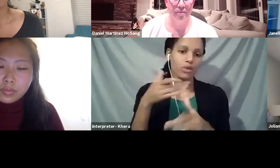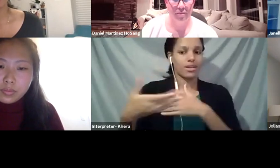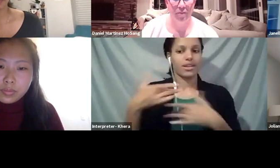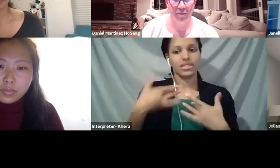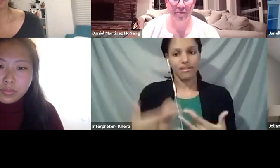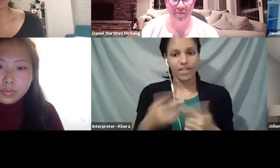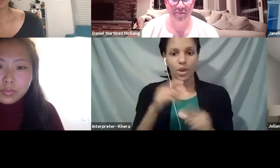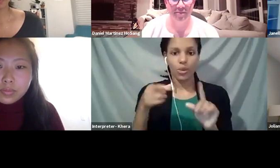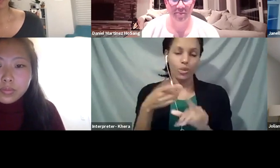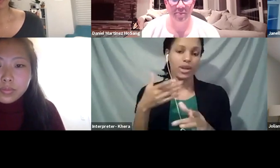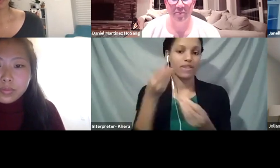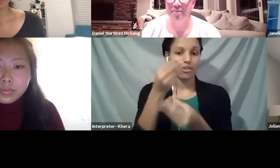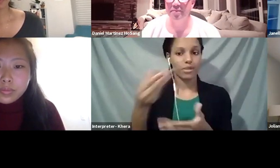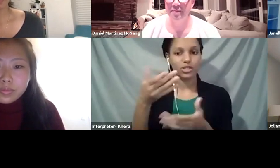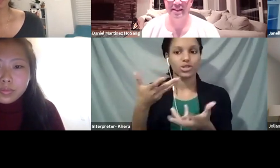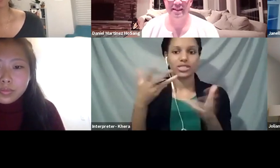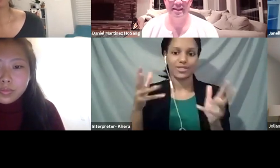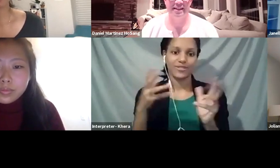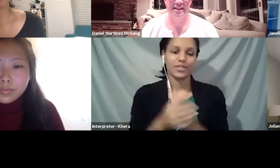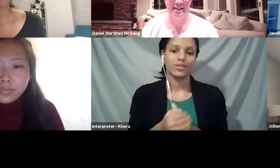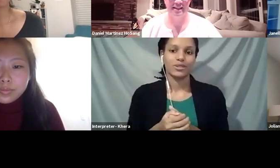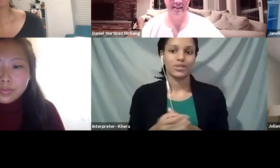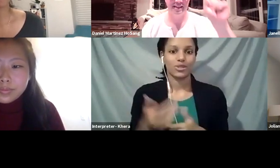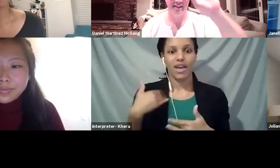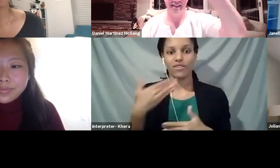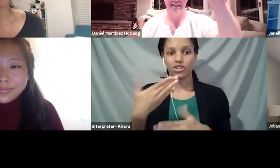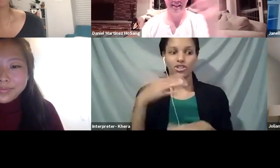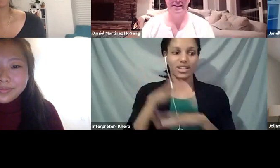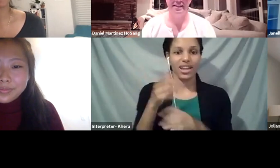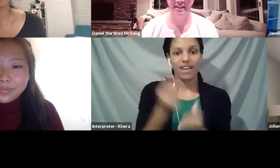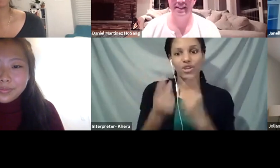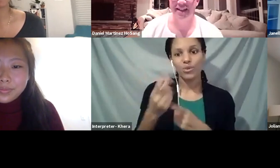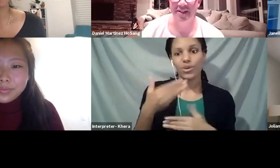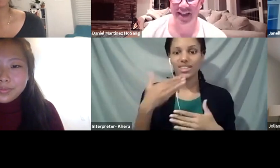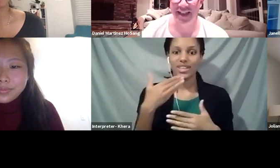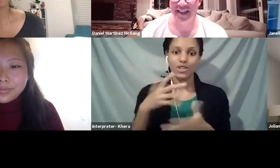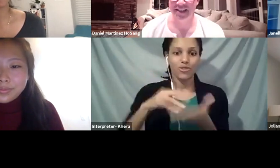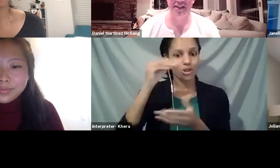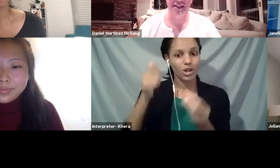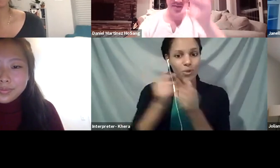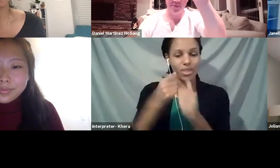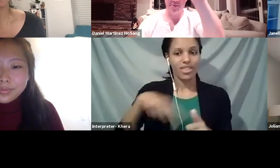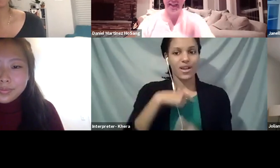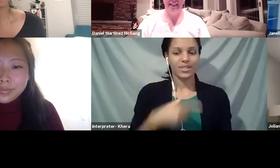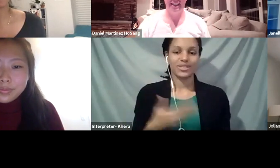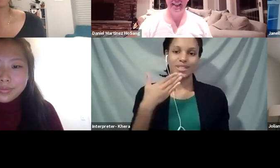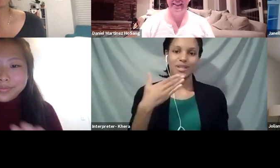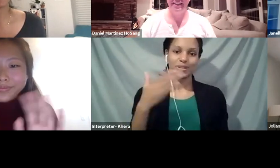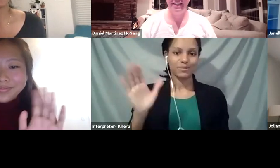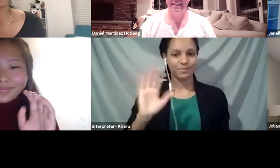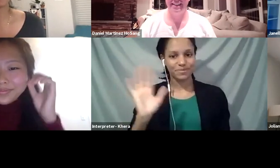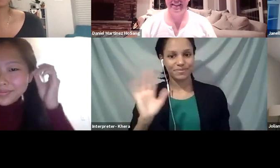once details are finalized. So have a good night, everyone. And thank you so much for being here and learning with us. Thank you. Thanks, everyone. Bye-bye.